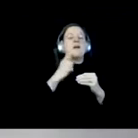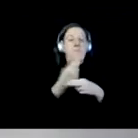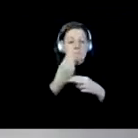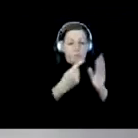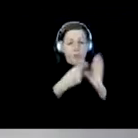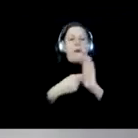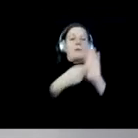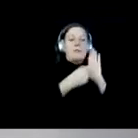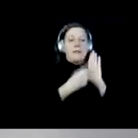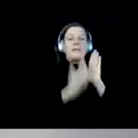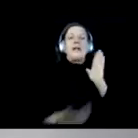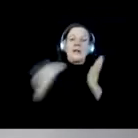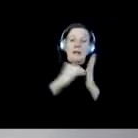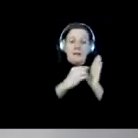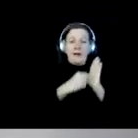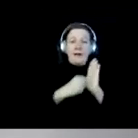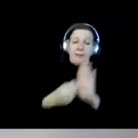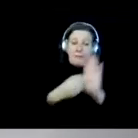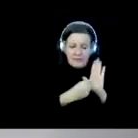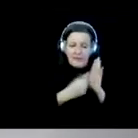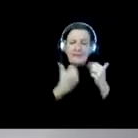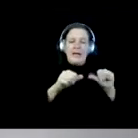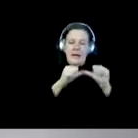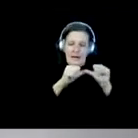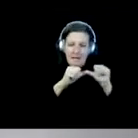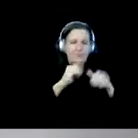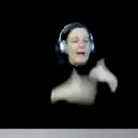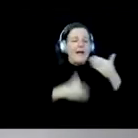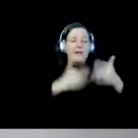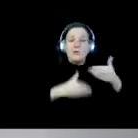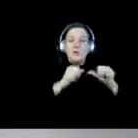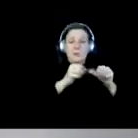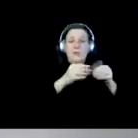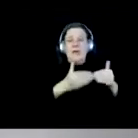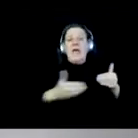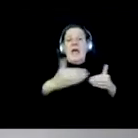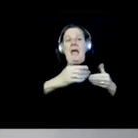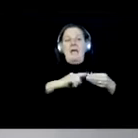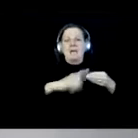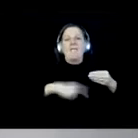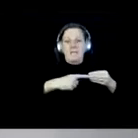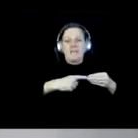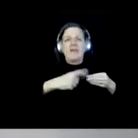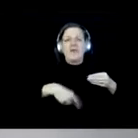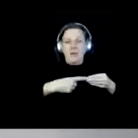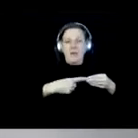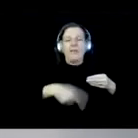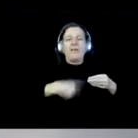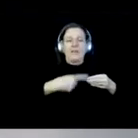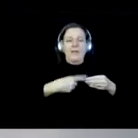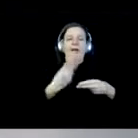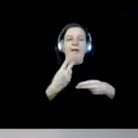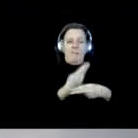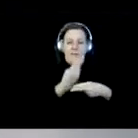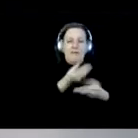and just trying to stay ahead of this cycle, this constant cycle of consumption,